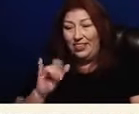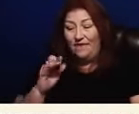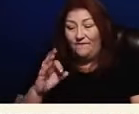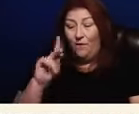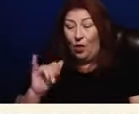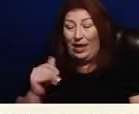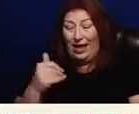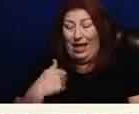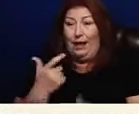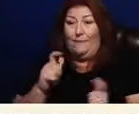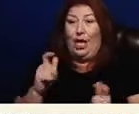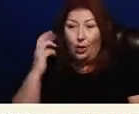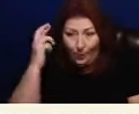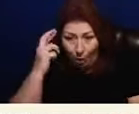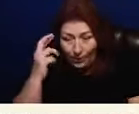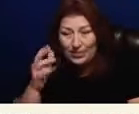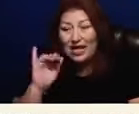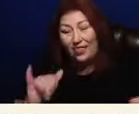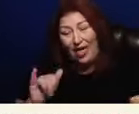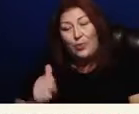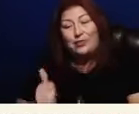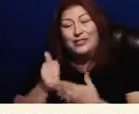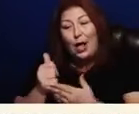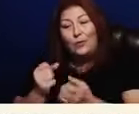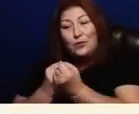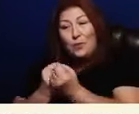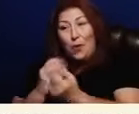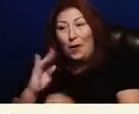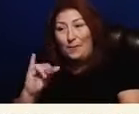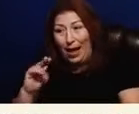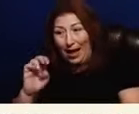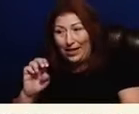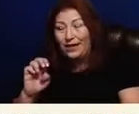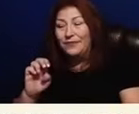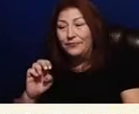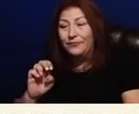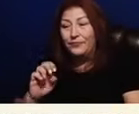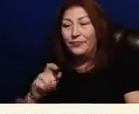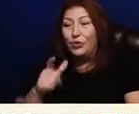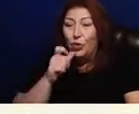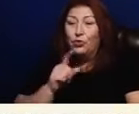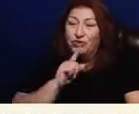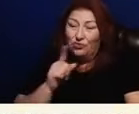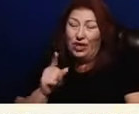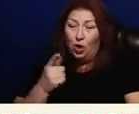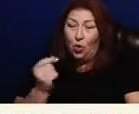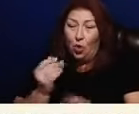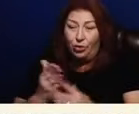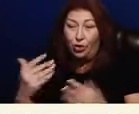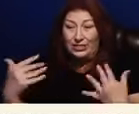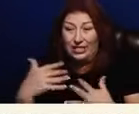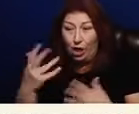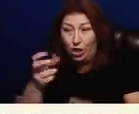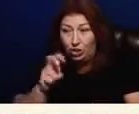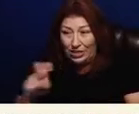larger purpose, and that was to help support Bonnie through her really scary transition into